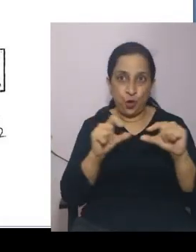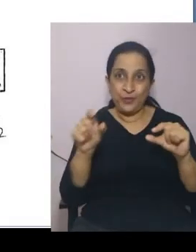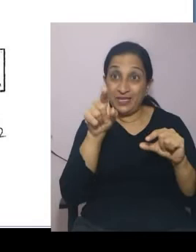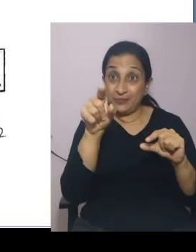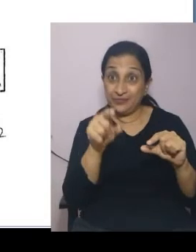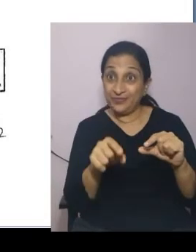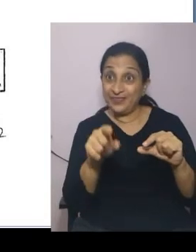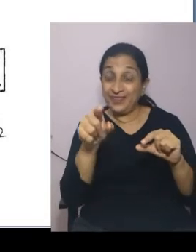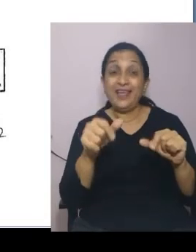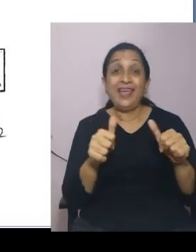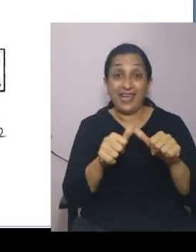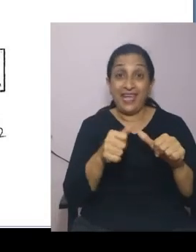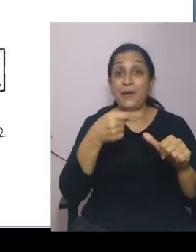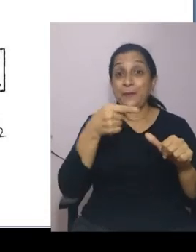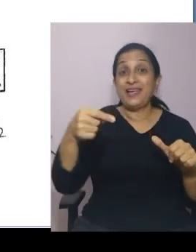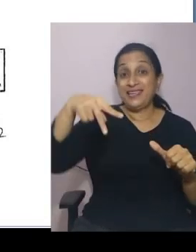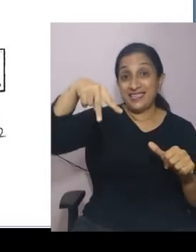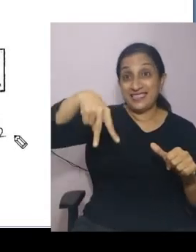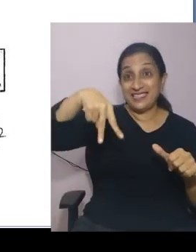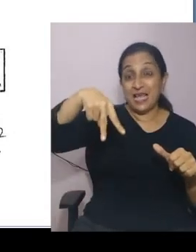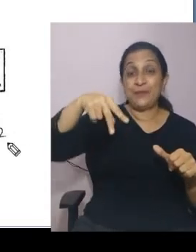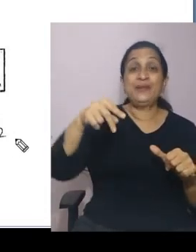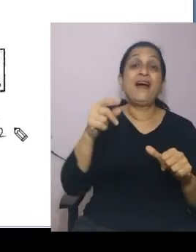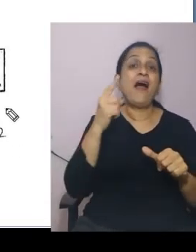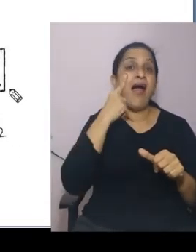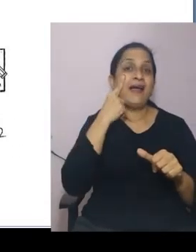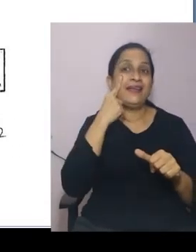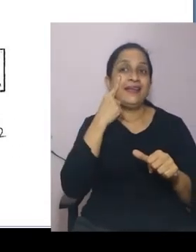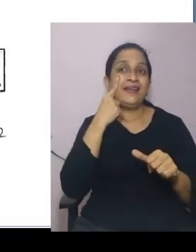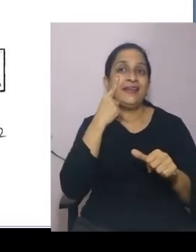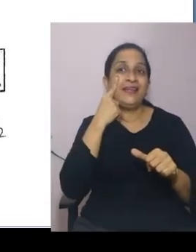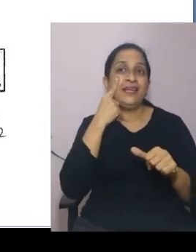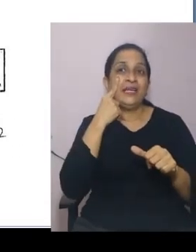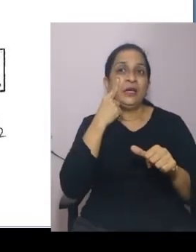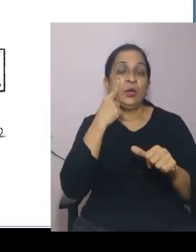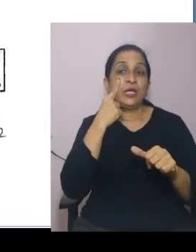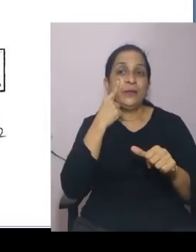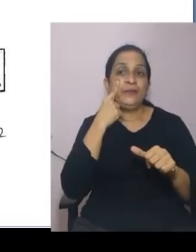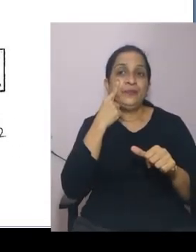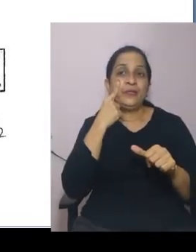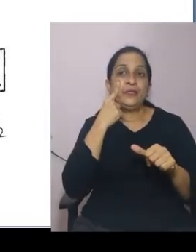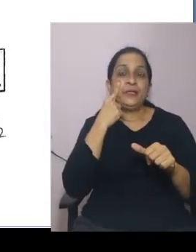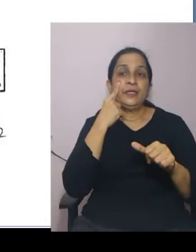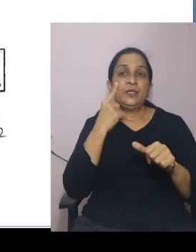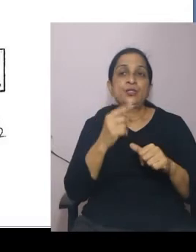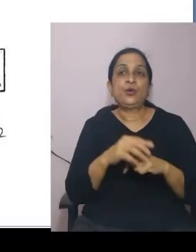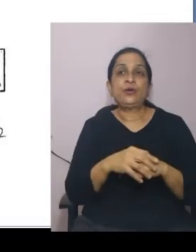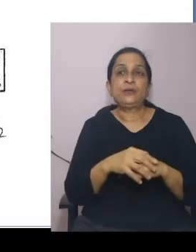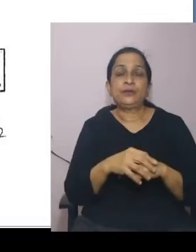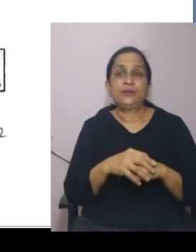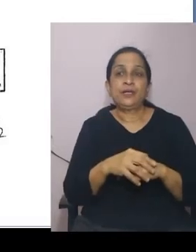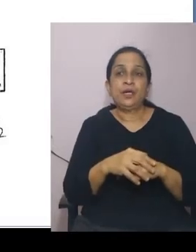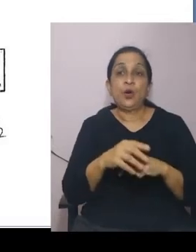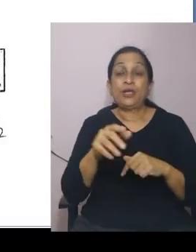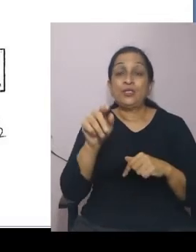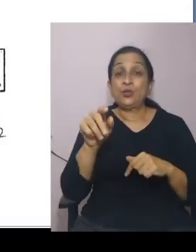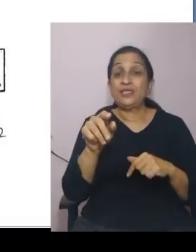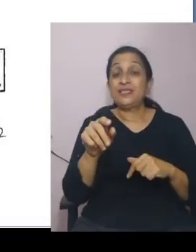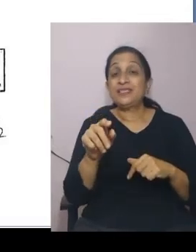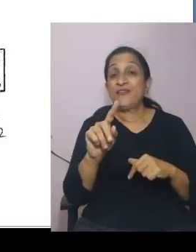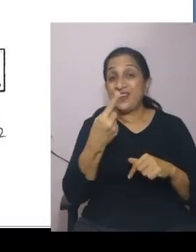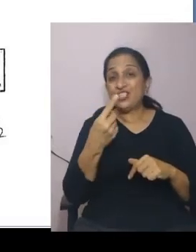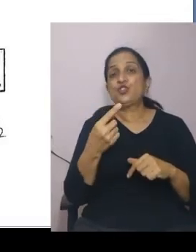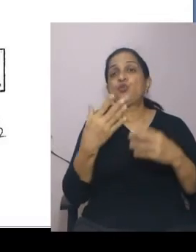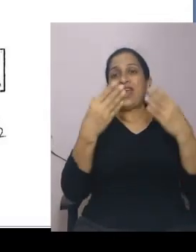to use for proving that one. So this we are taking to the top now. Of course, the part A we should have come at the